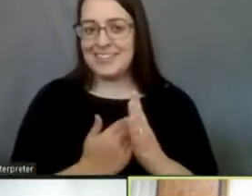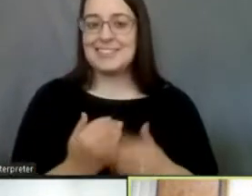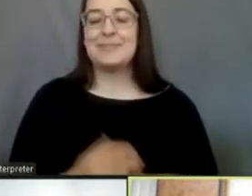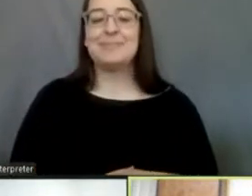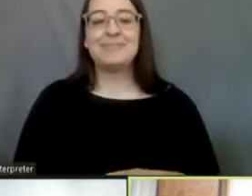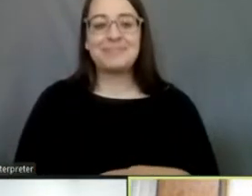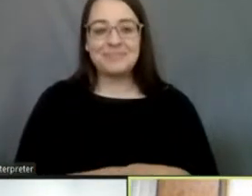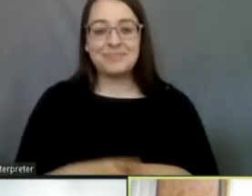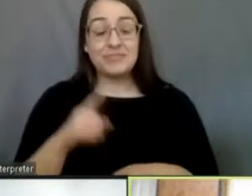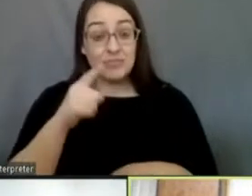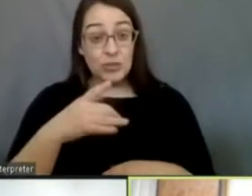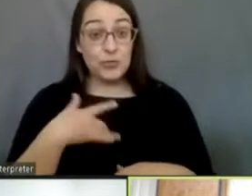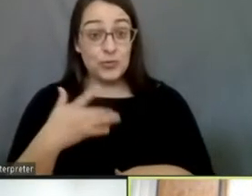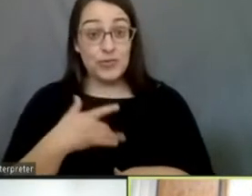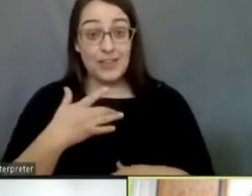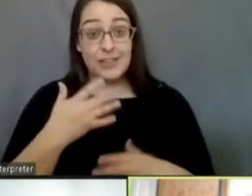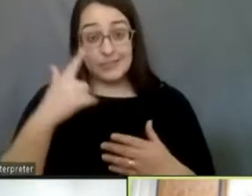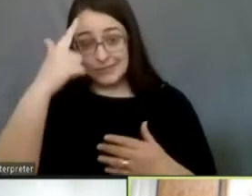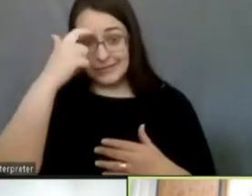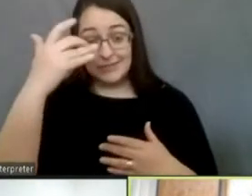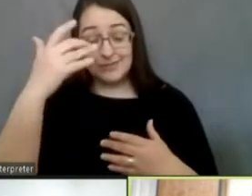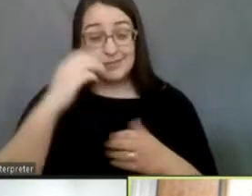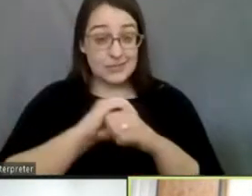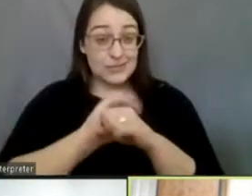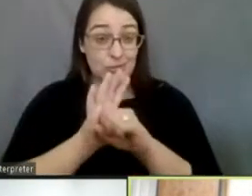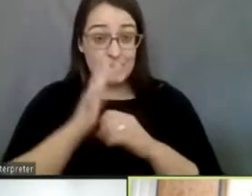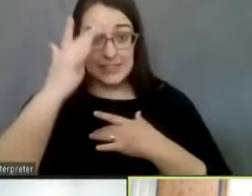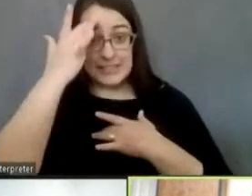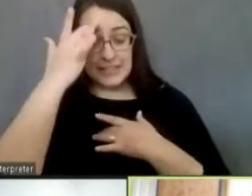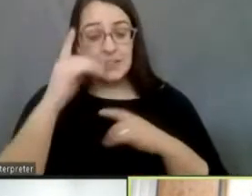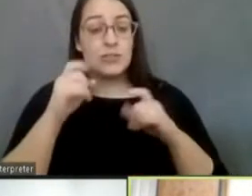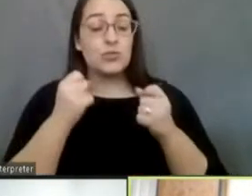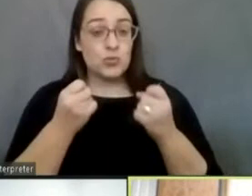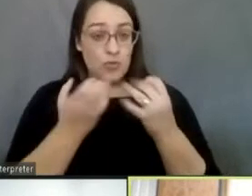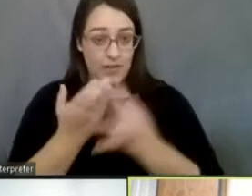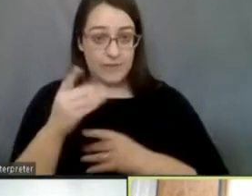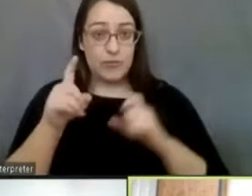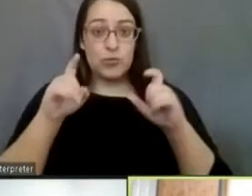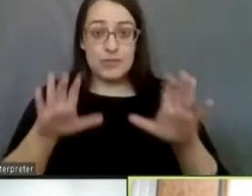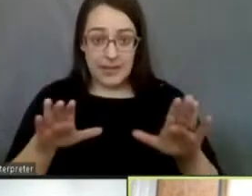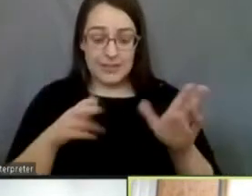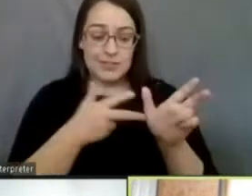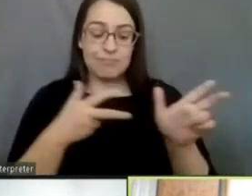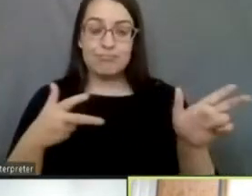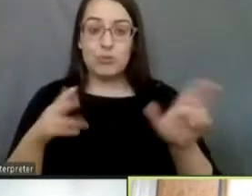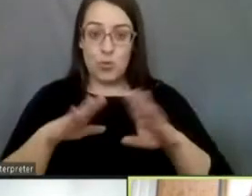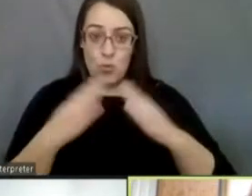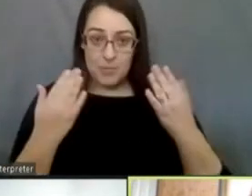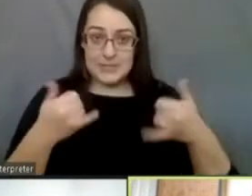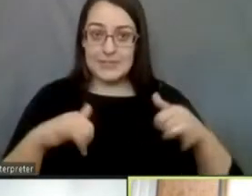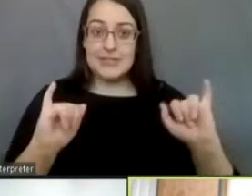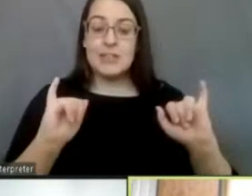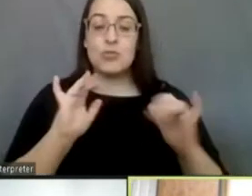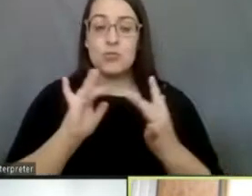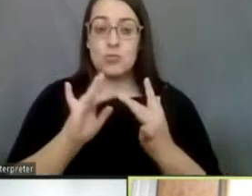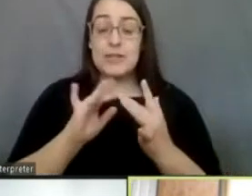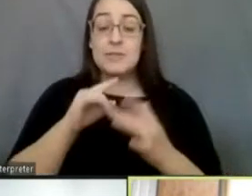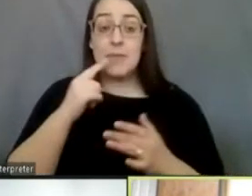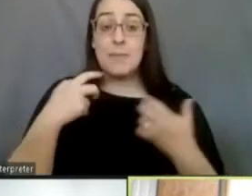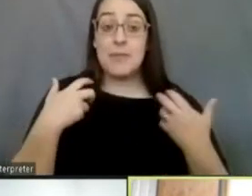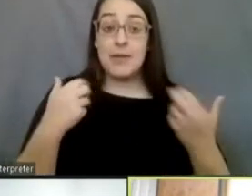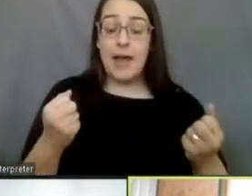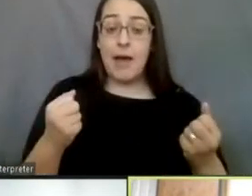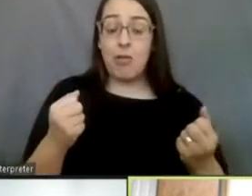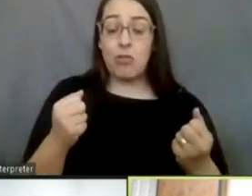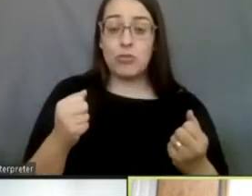have symptoms you feel might be coronavirus, our testing center, our drive-through testing center is still open. You can reach out to public health